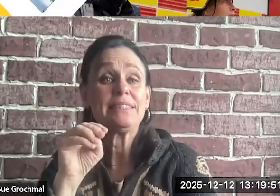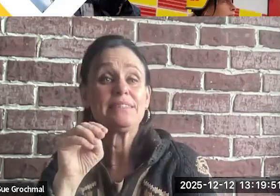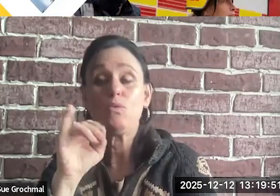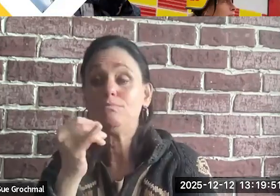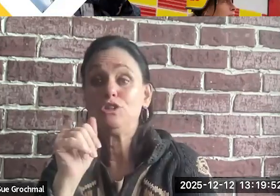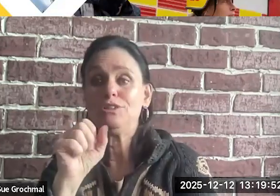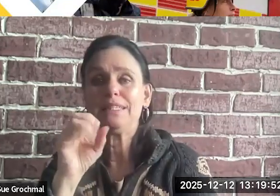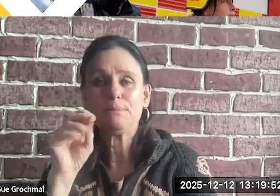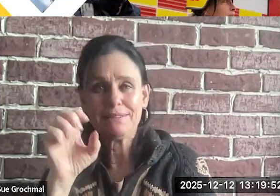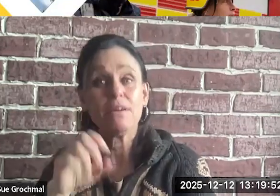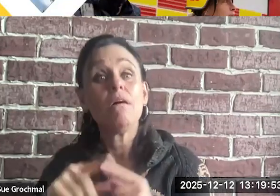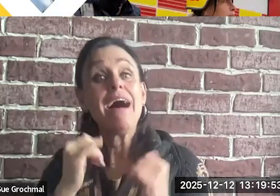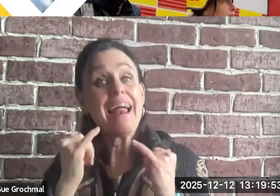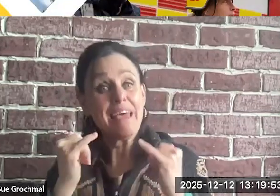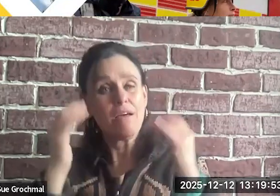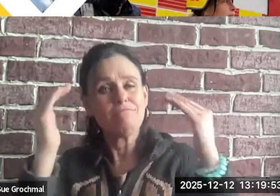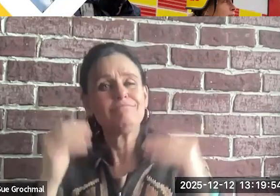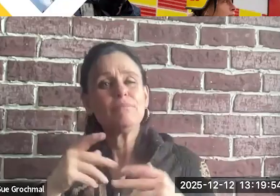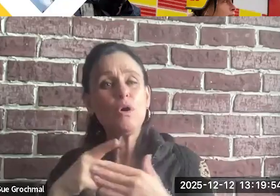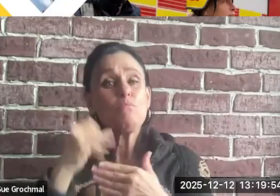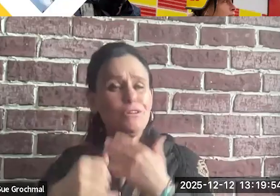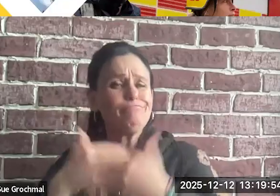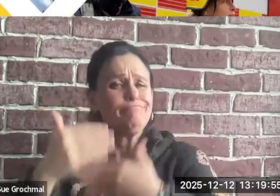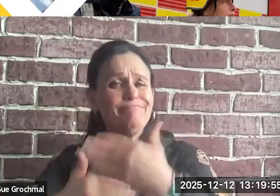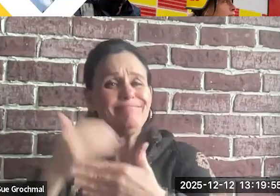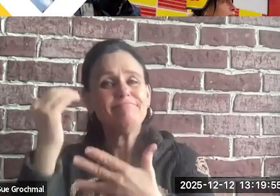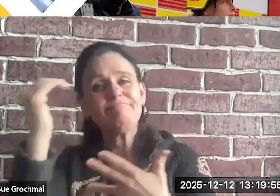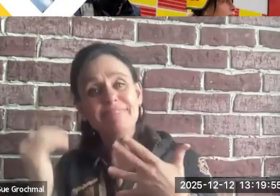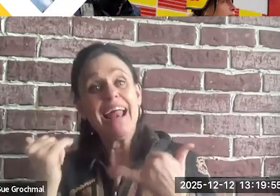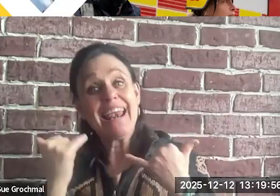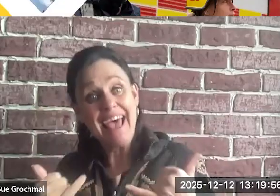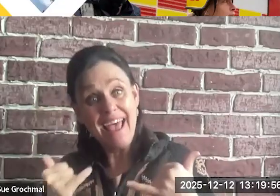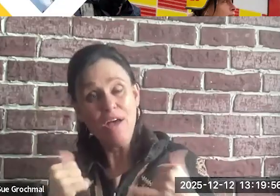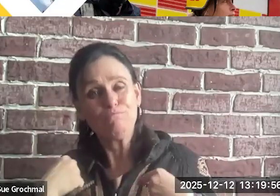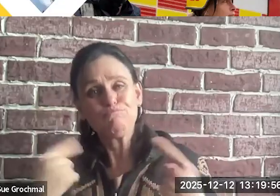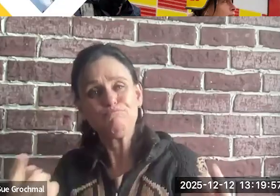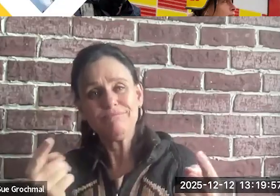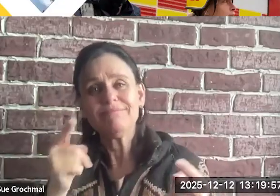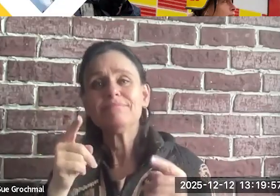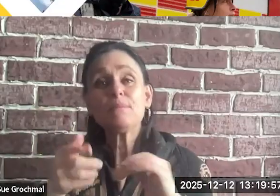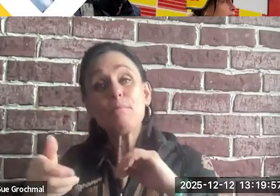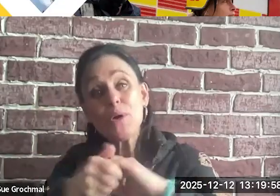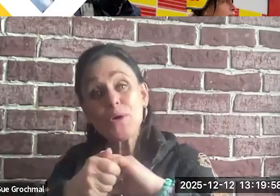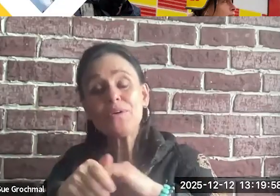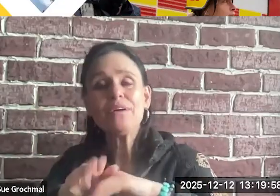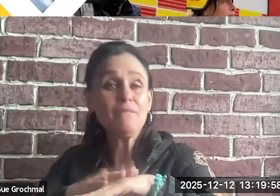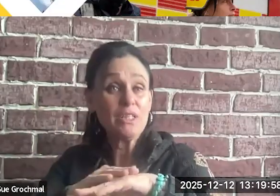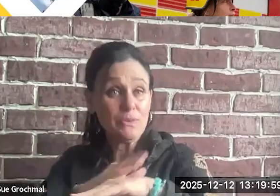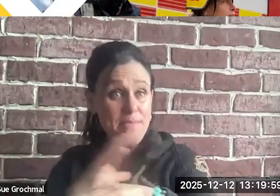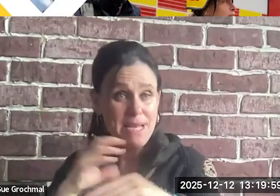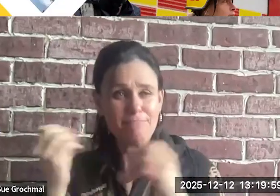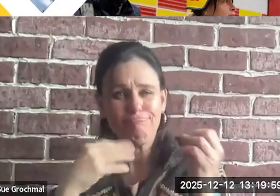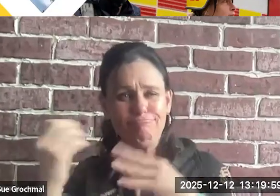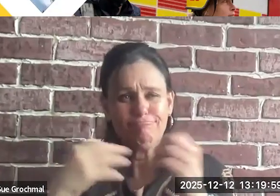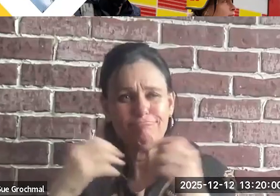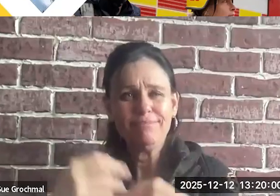So at this stage of the project, we'd like to share some perspectives from our partners and our advisory committee members. So